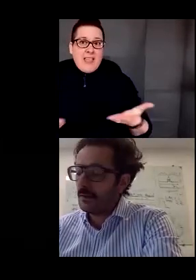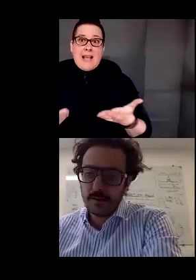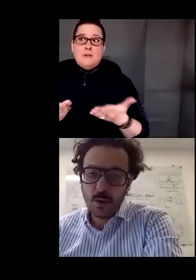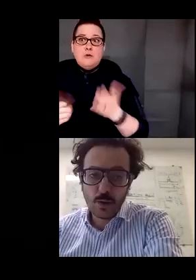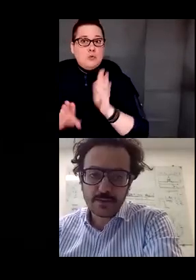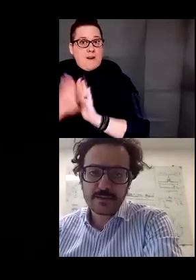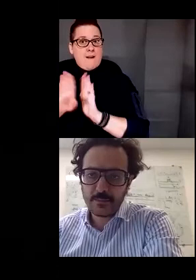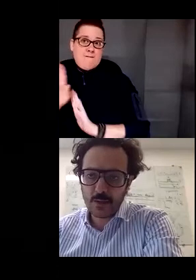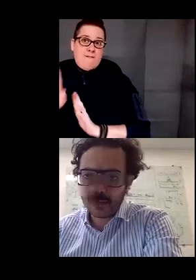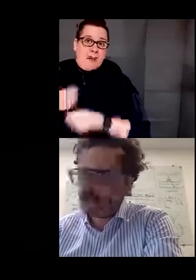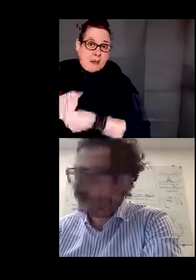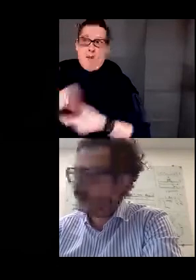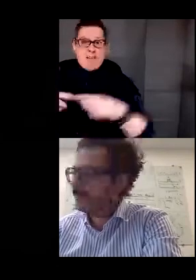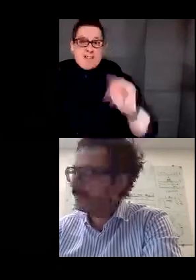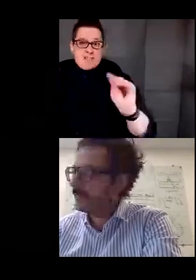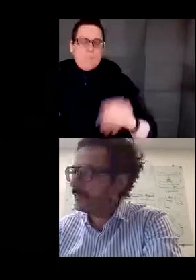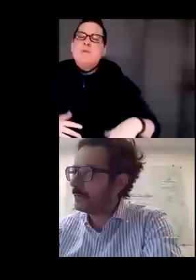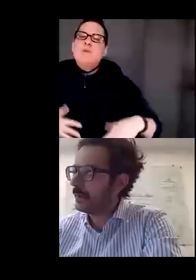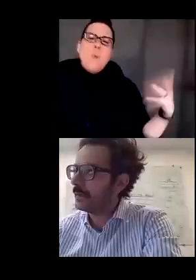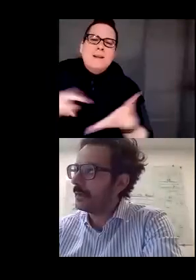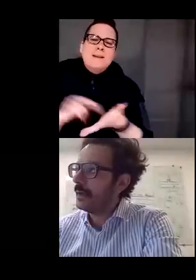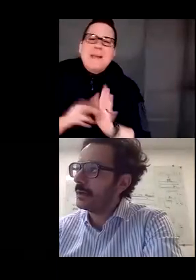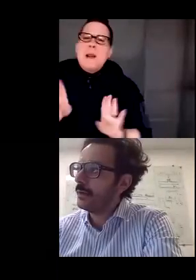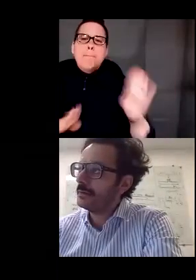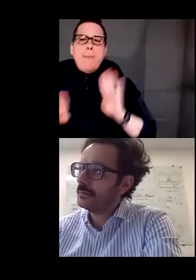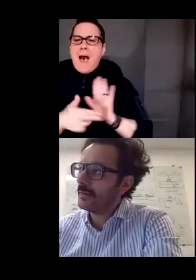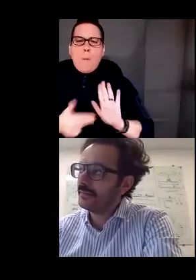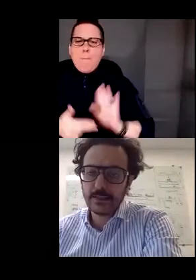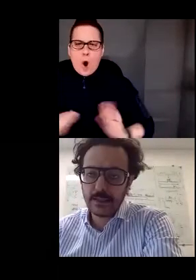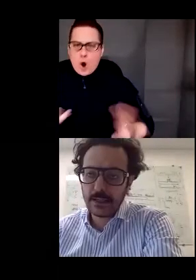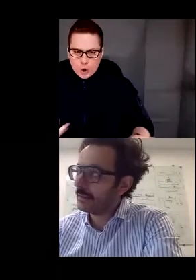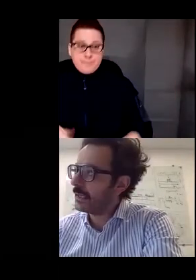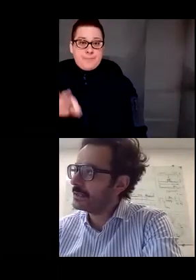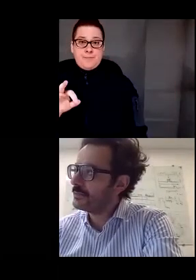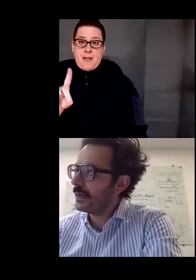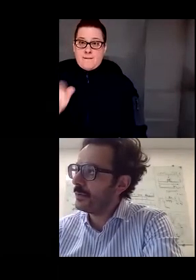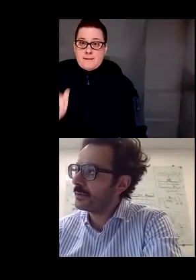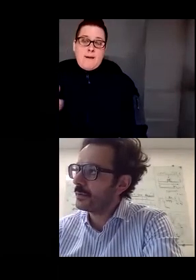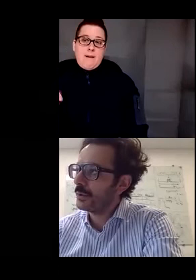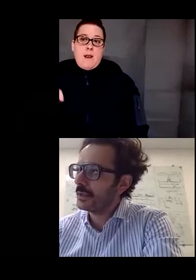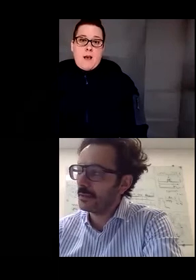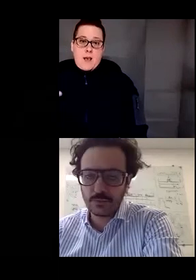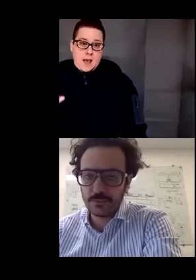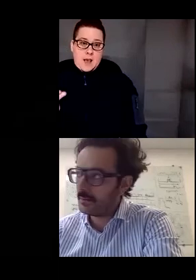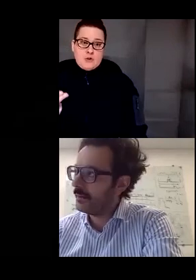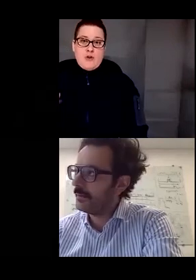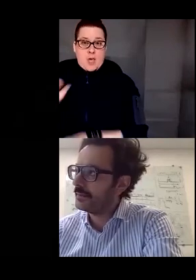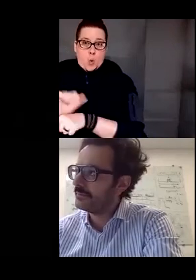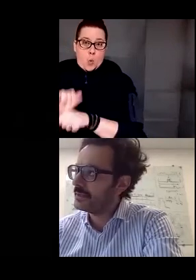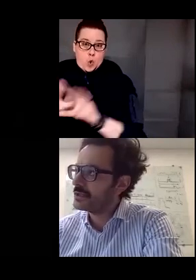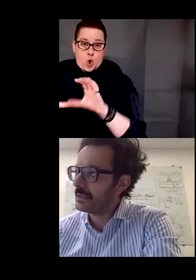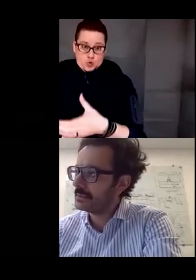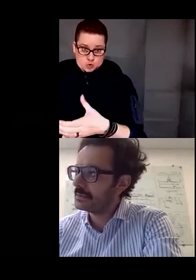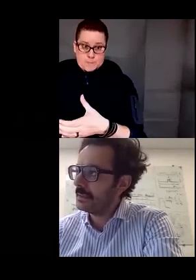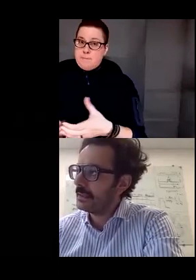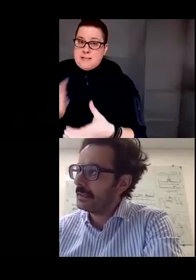So what is a biomarker? Well, according to the FDA NIH biomarker working group, the